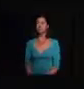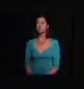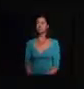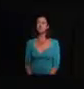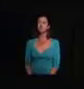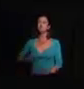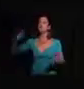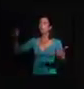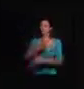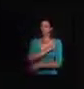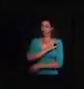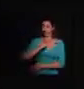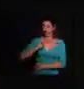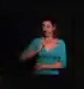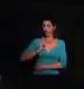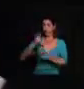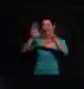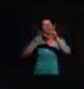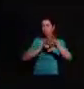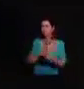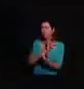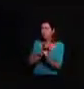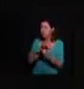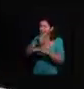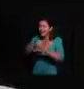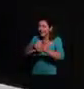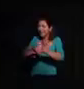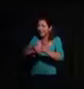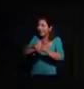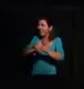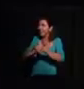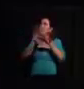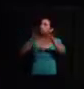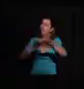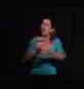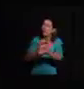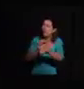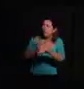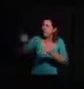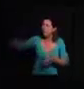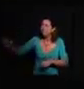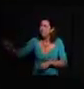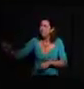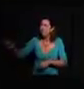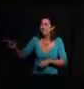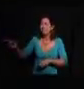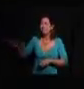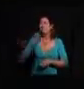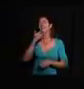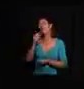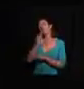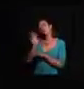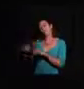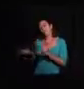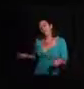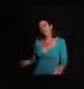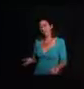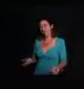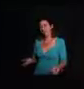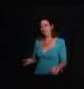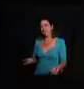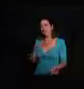Welcome, board members. It's wonderful you could all be here tonight. You're all doing such important work for this organization. Thank you for coming.